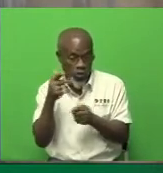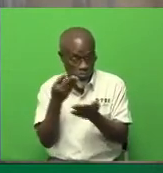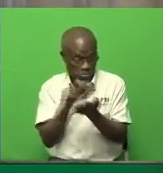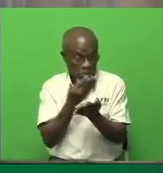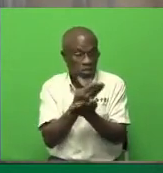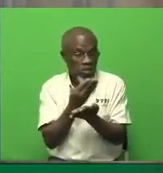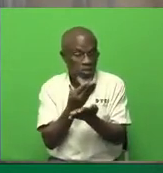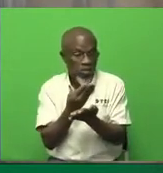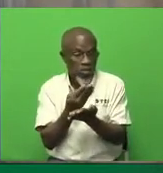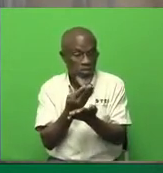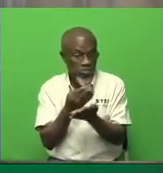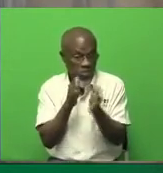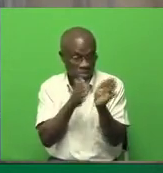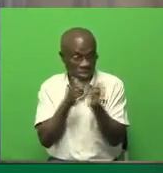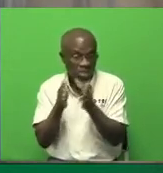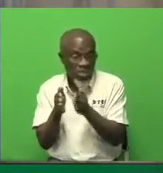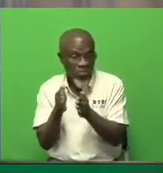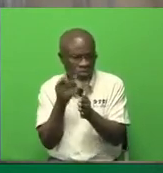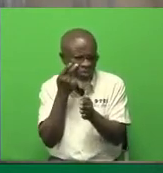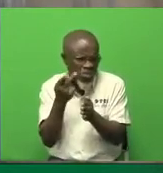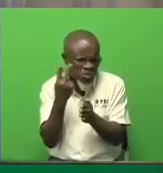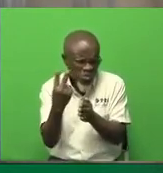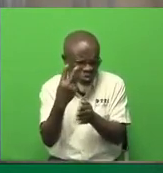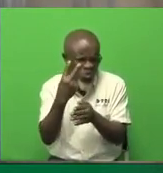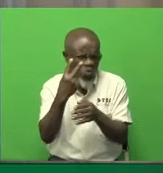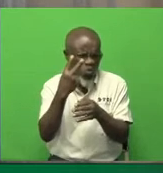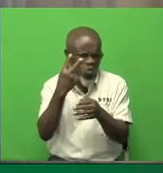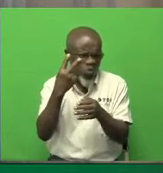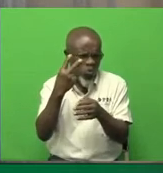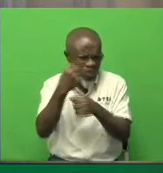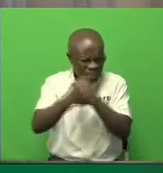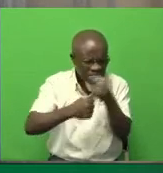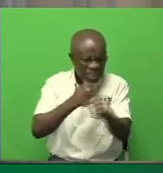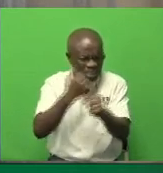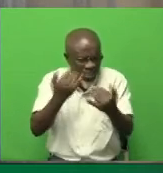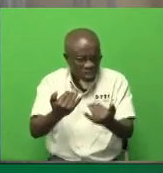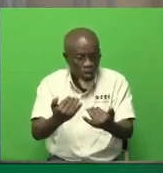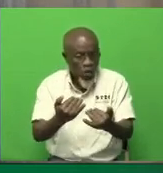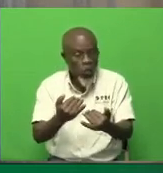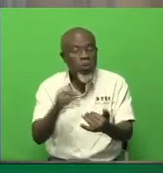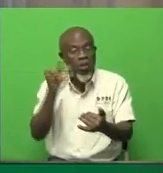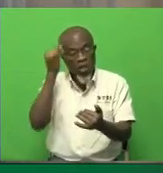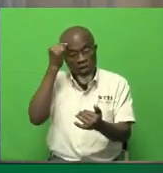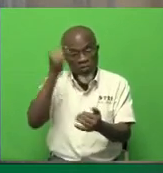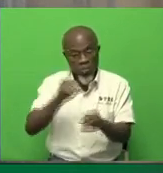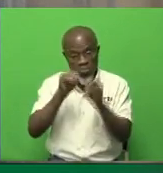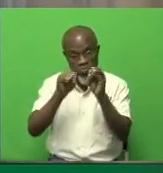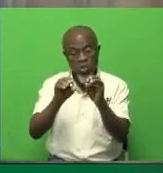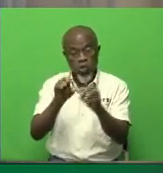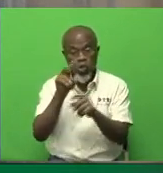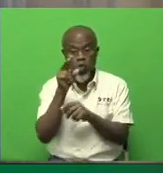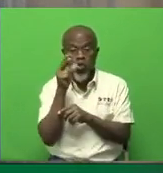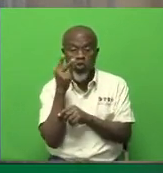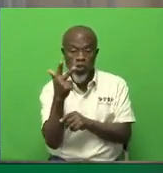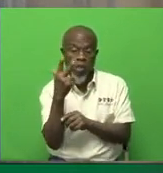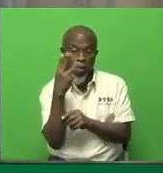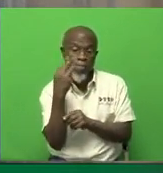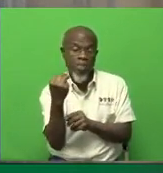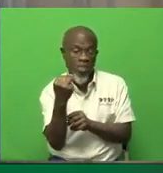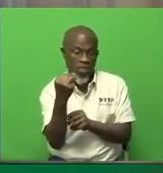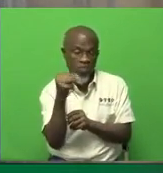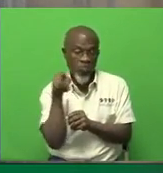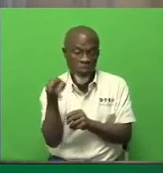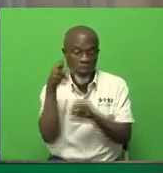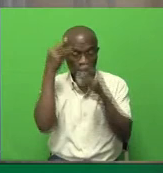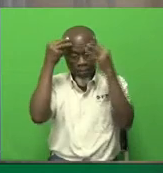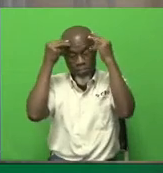two Financial years of elapsed the governor places an allocation of 3 million for this ministry